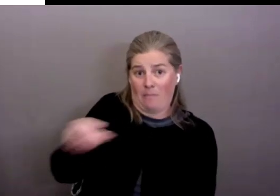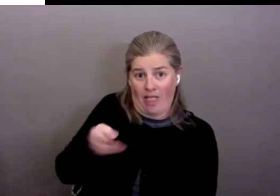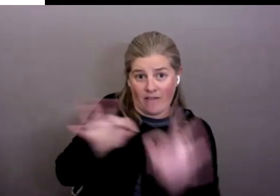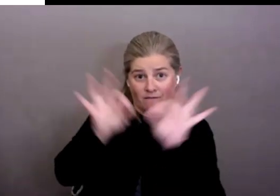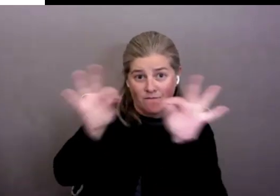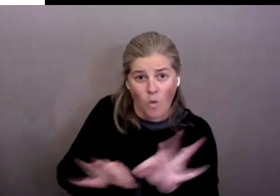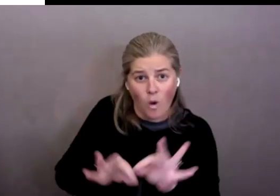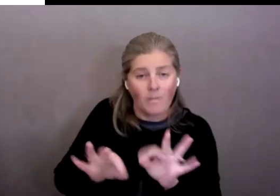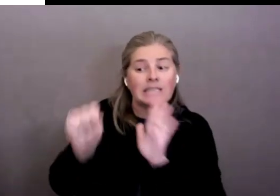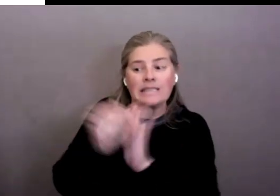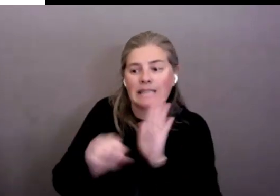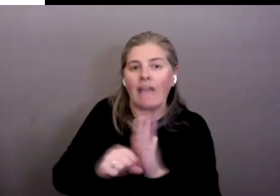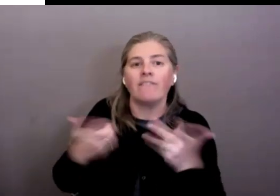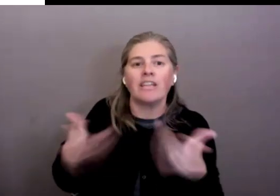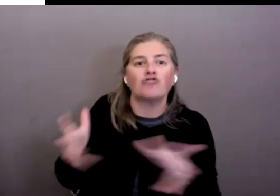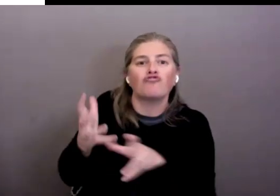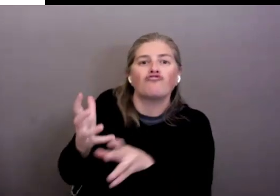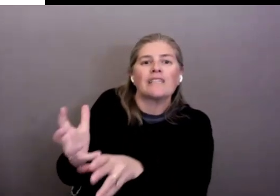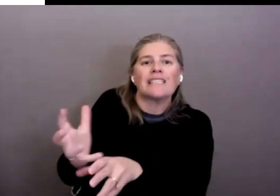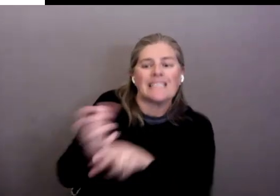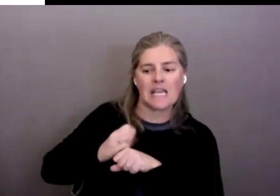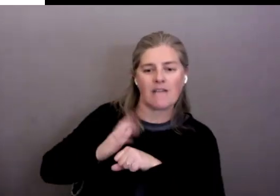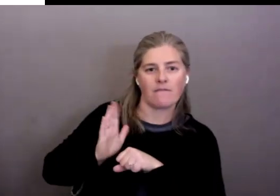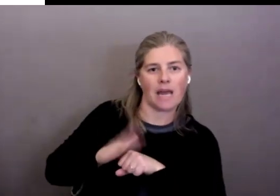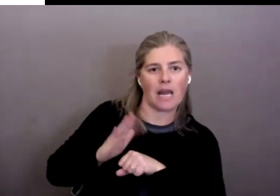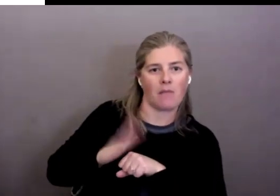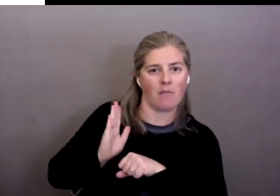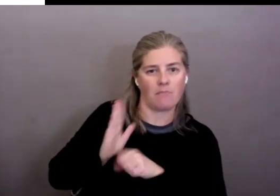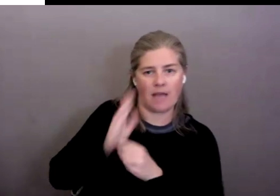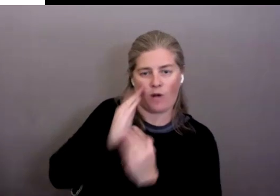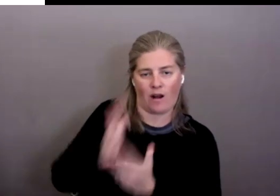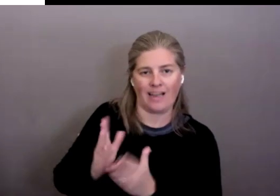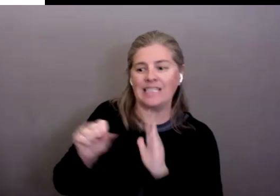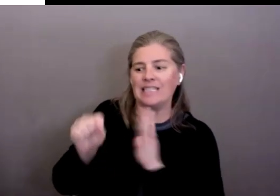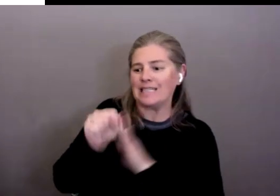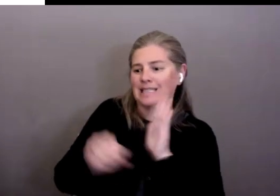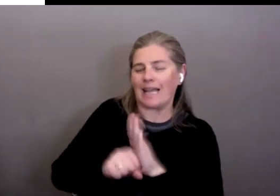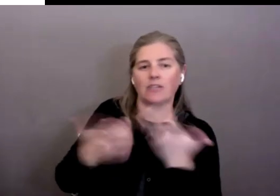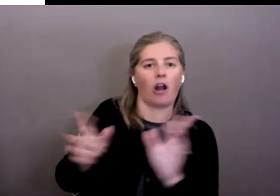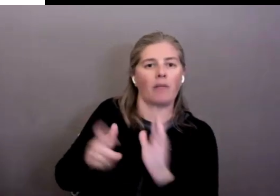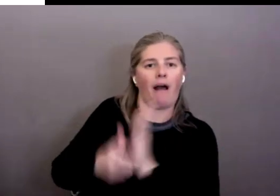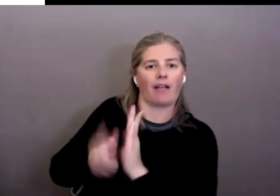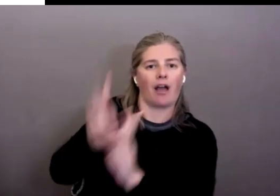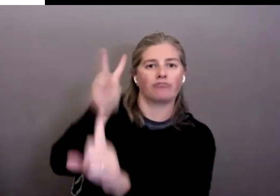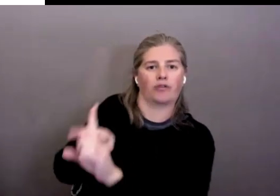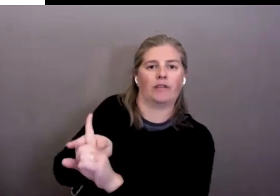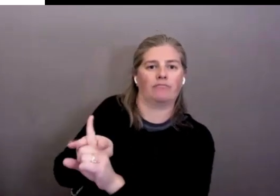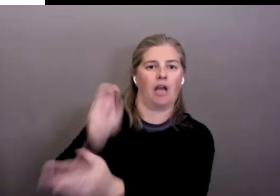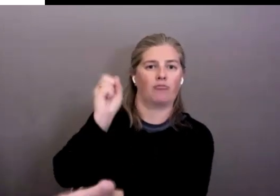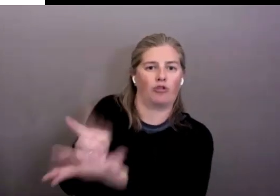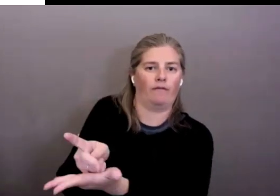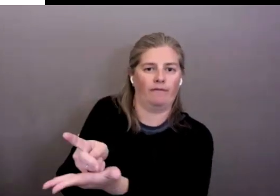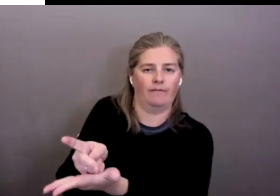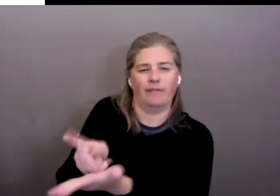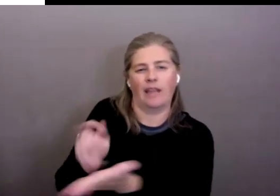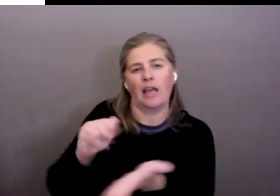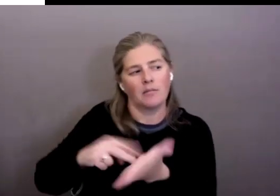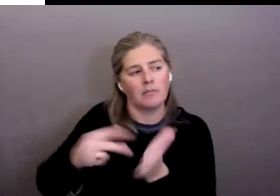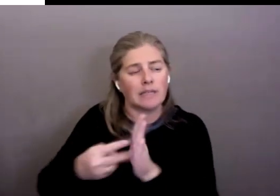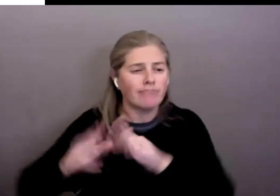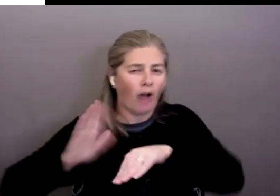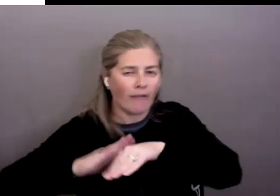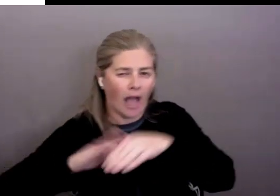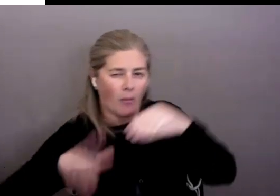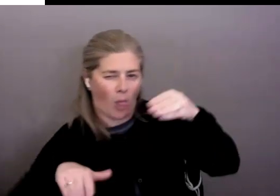has received the minimum information required, the state is categorically approving the agreement. This includes the caveat below